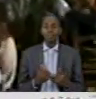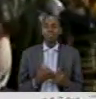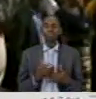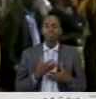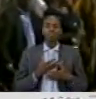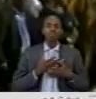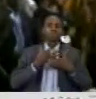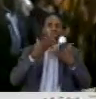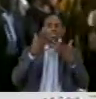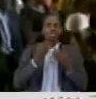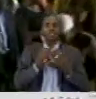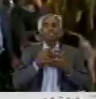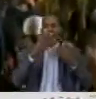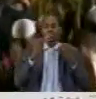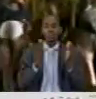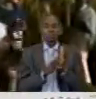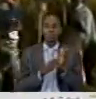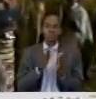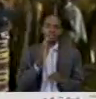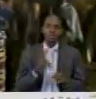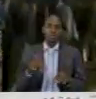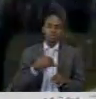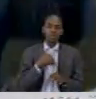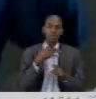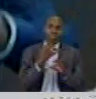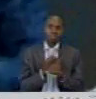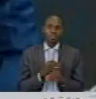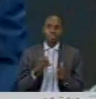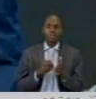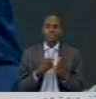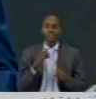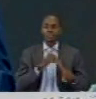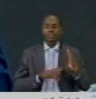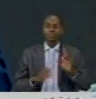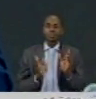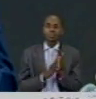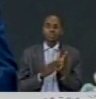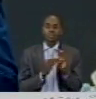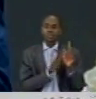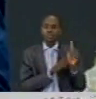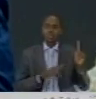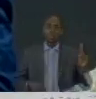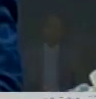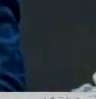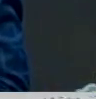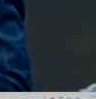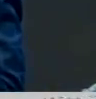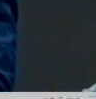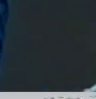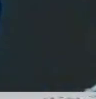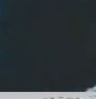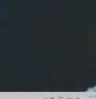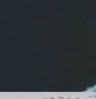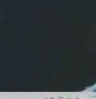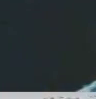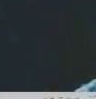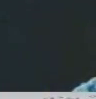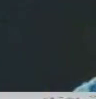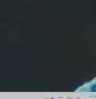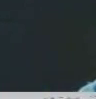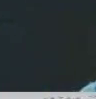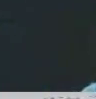praise. If you have got it, you say, praise the Lord. We rejoice with you because you have gotten it.